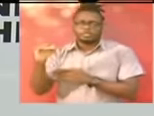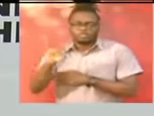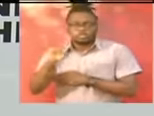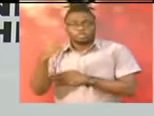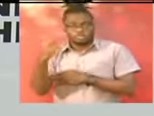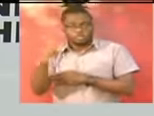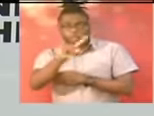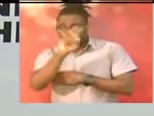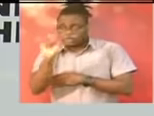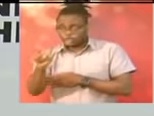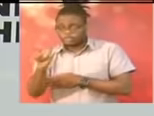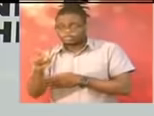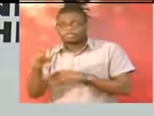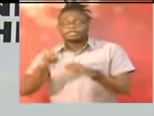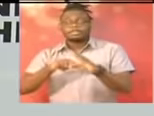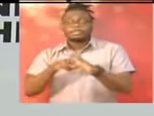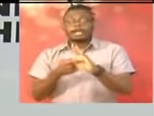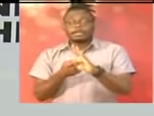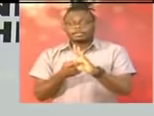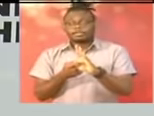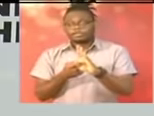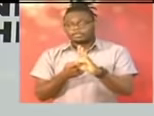to start with